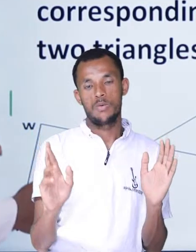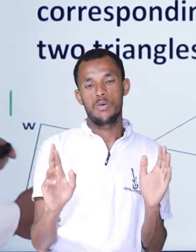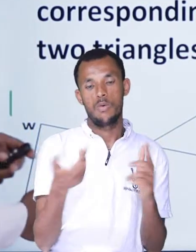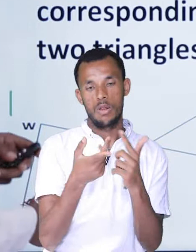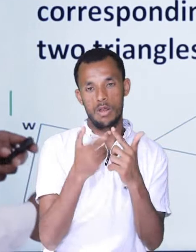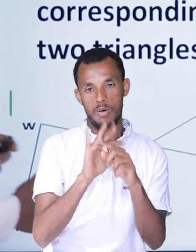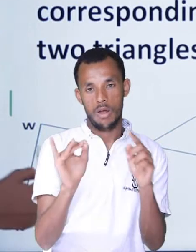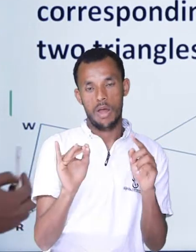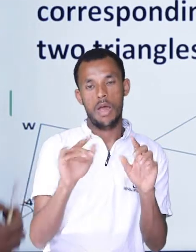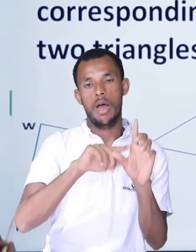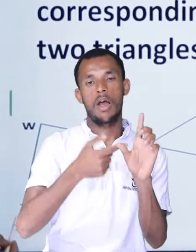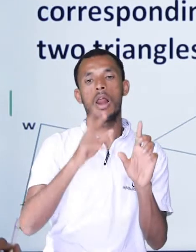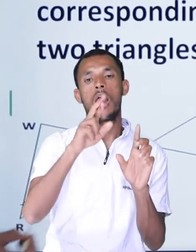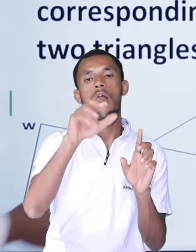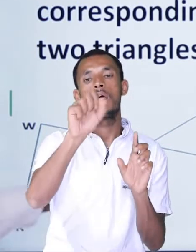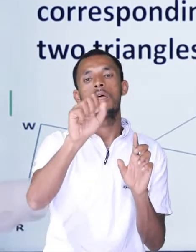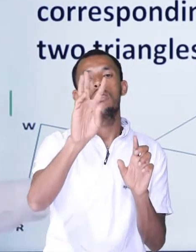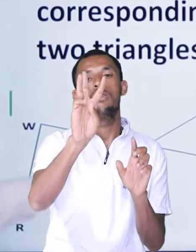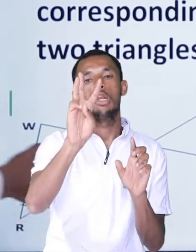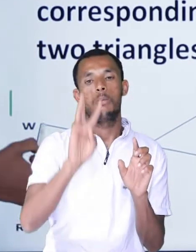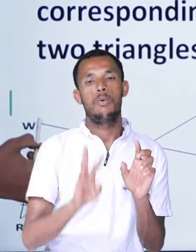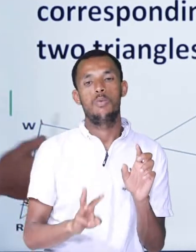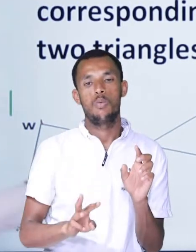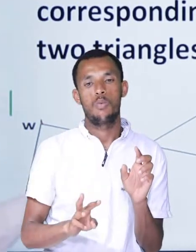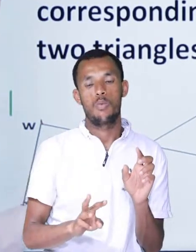angle RSW,